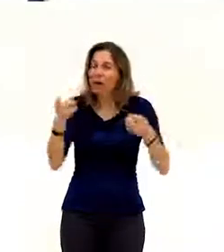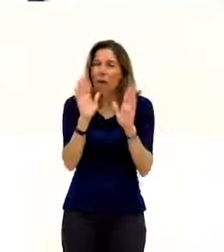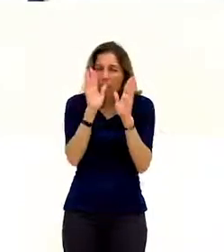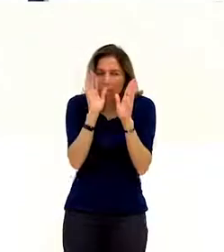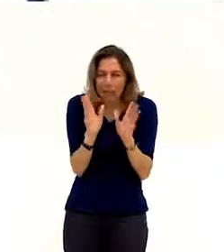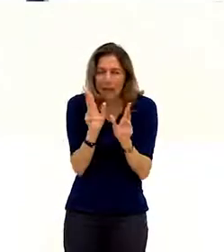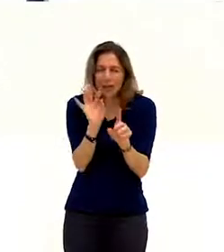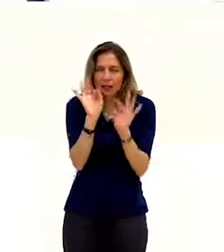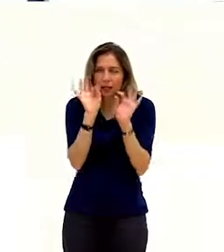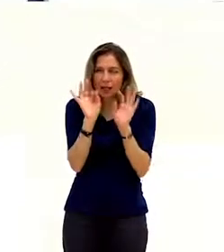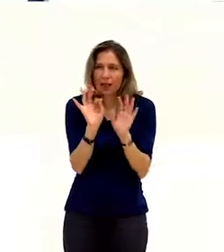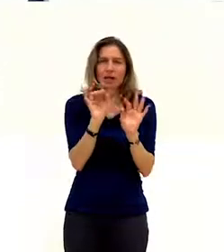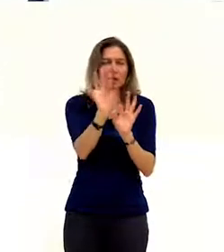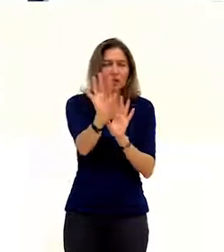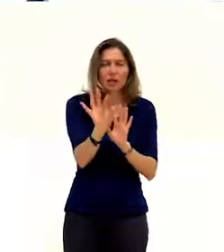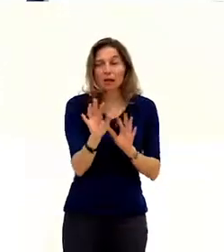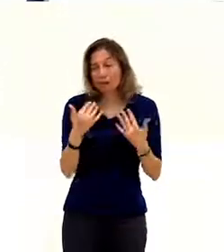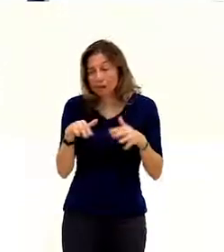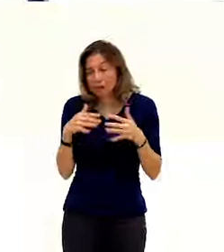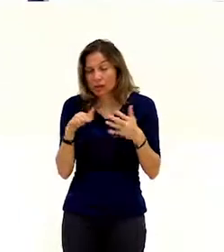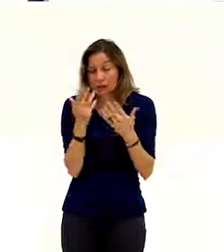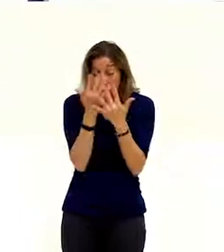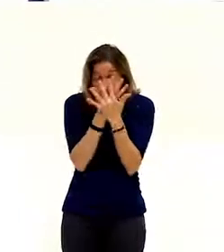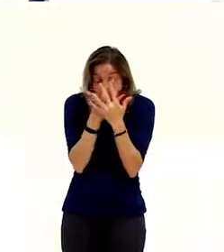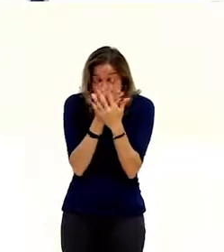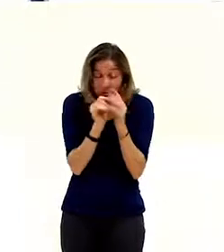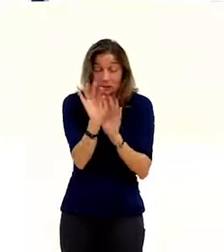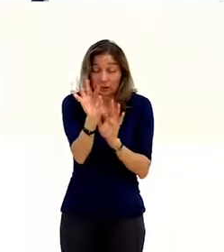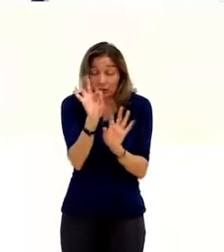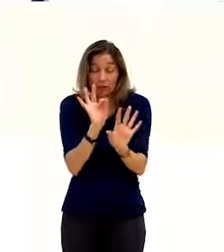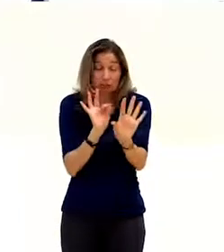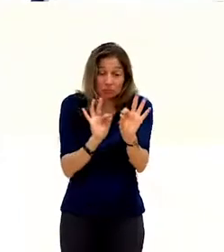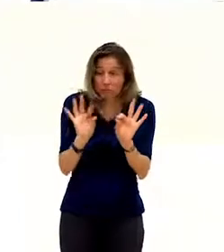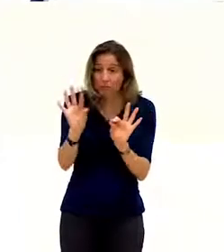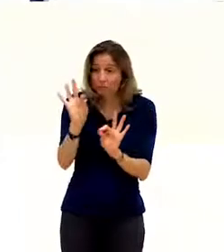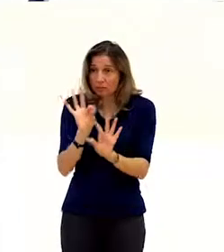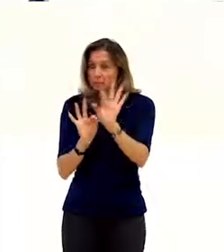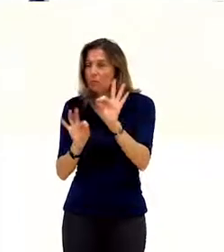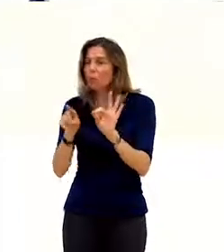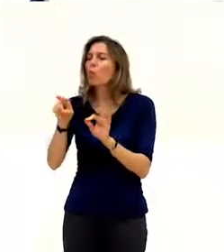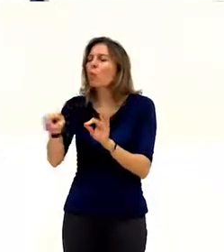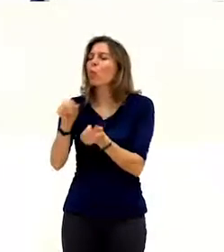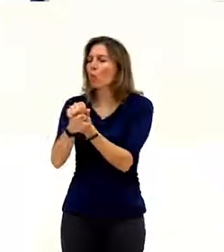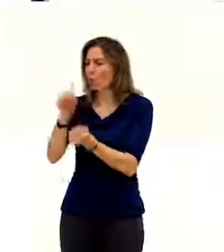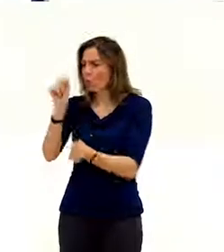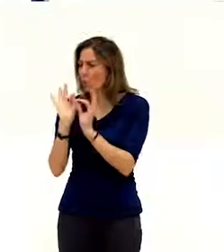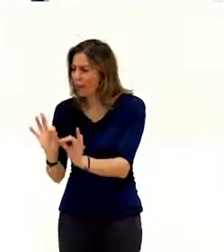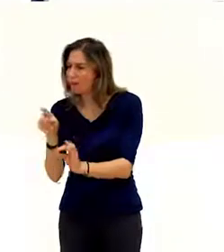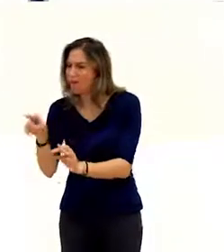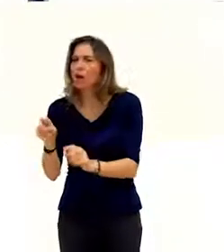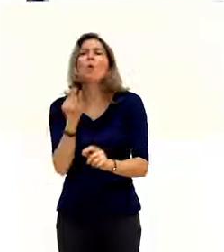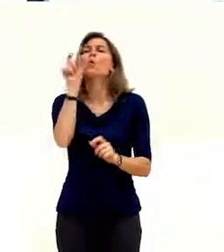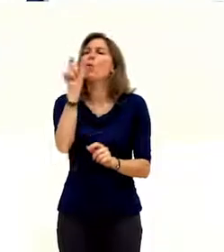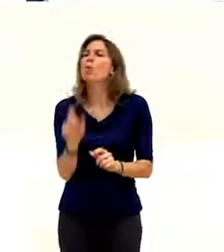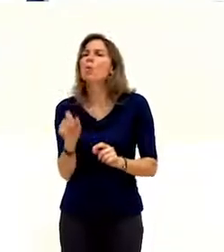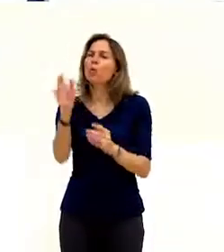specific onerous task of selection and qualification. Who will deliver the services? Who